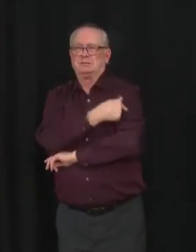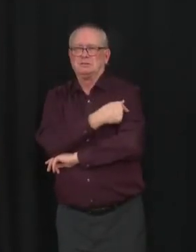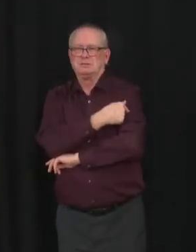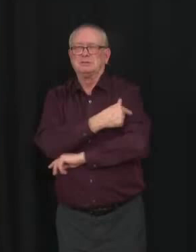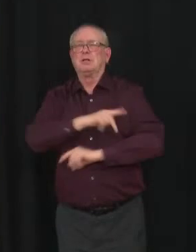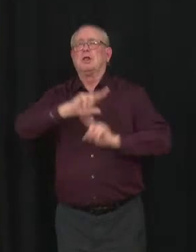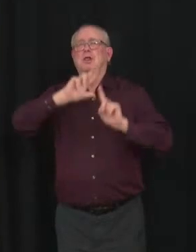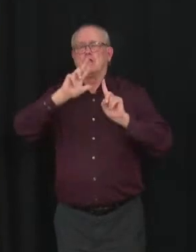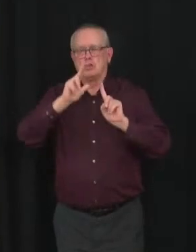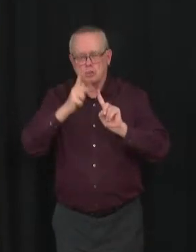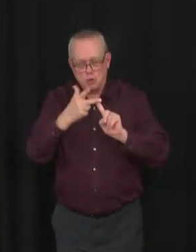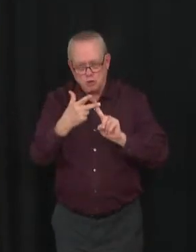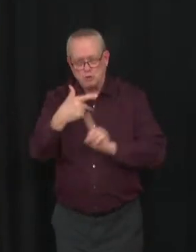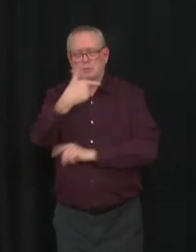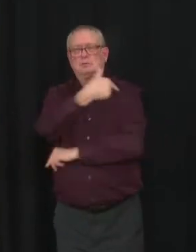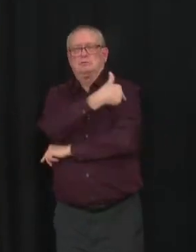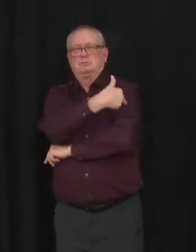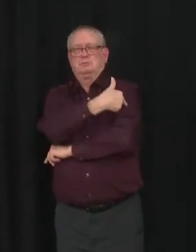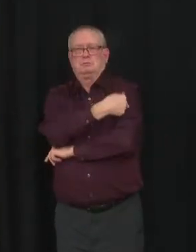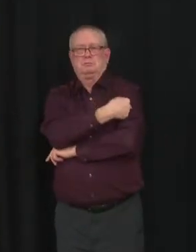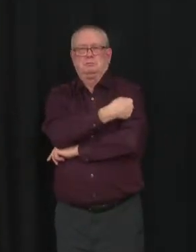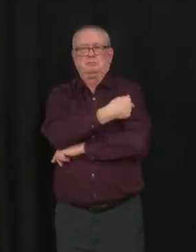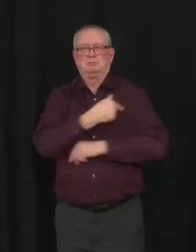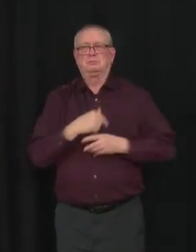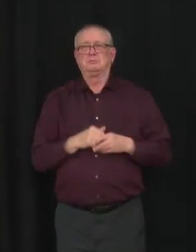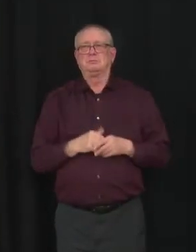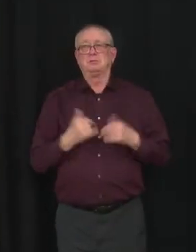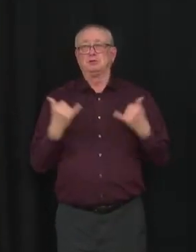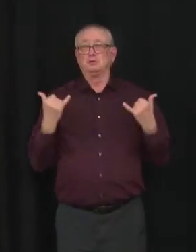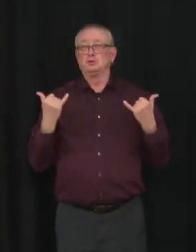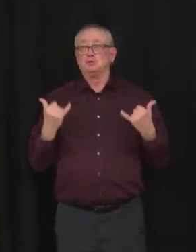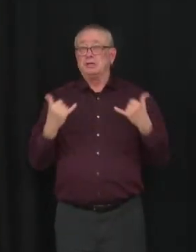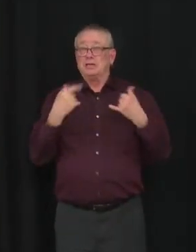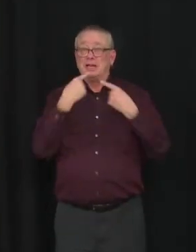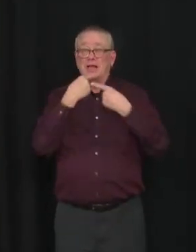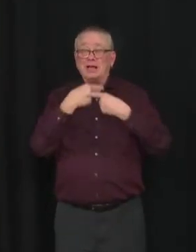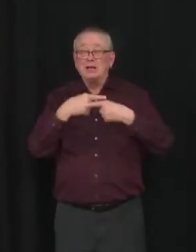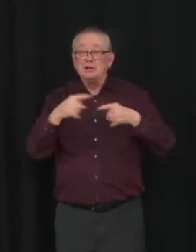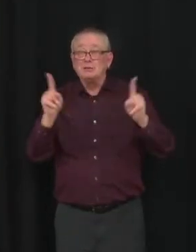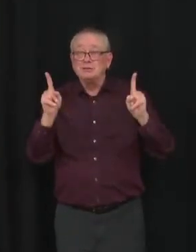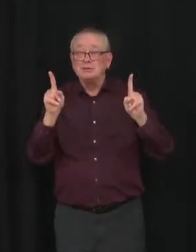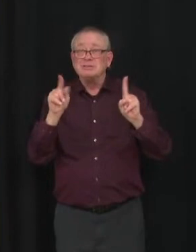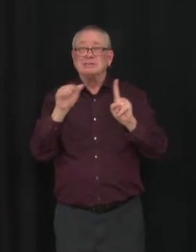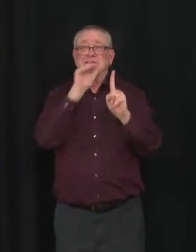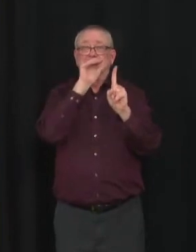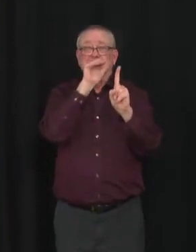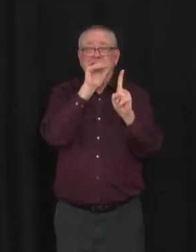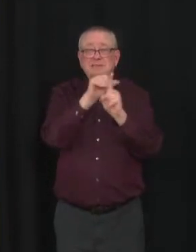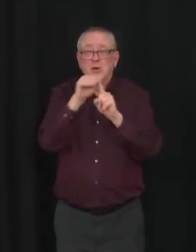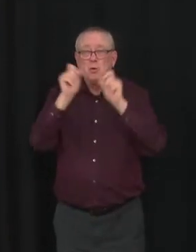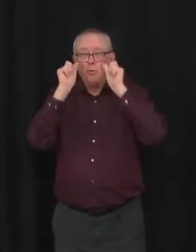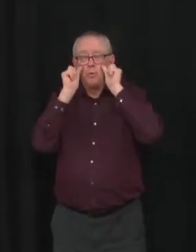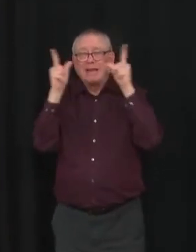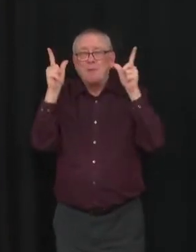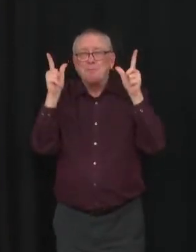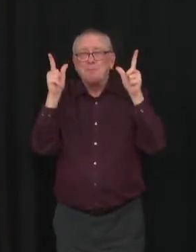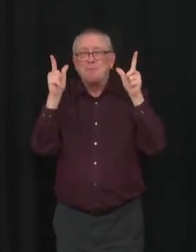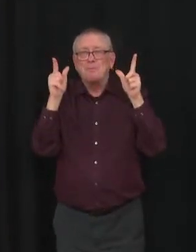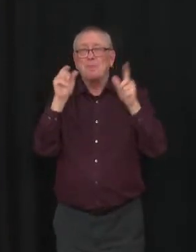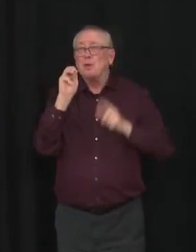shot. So if today's announcement is a bit of a wake-up call for folks about the potential threat of